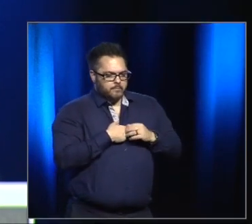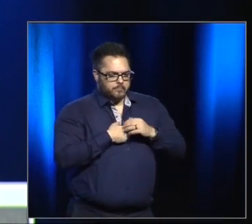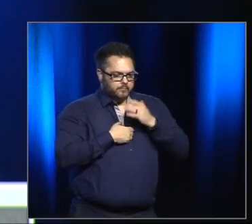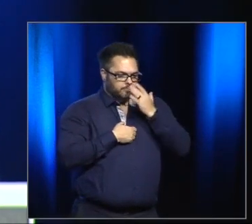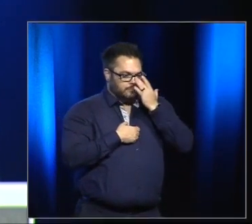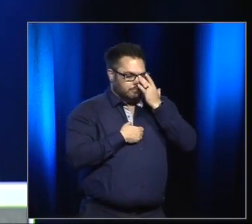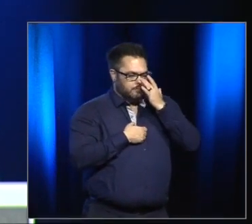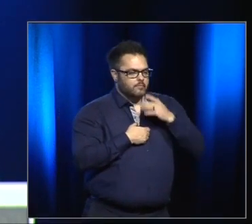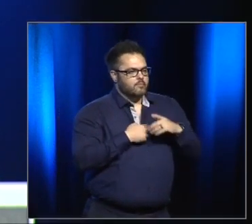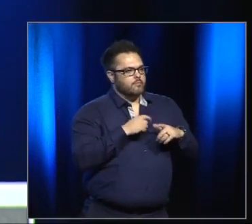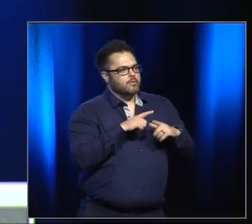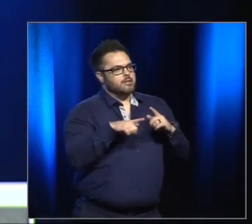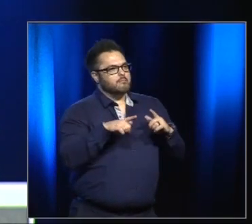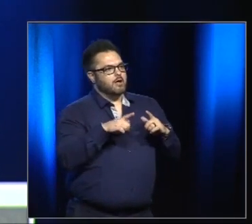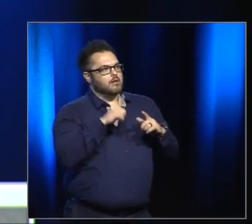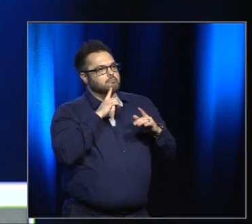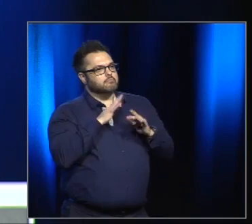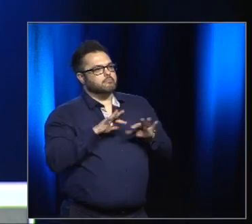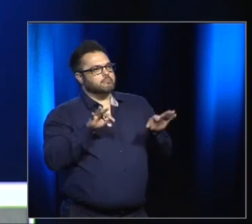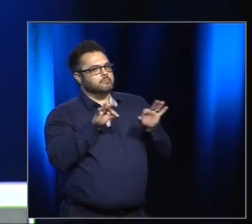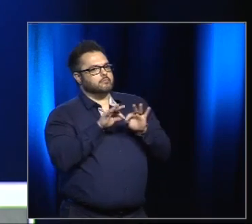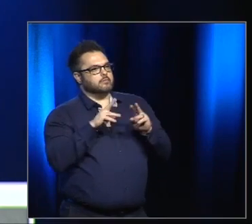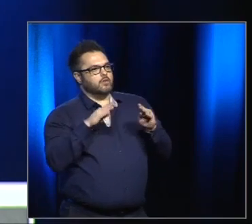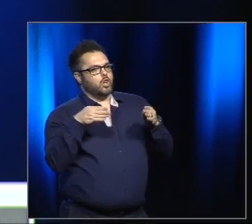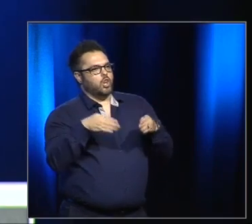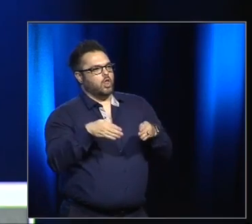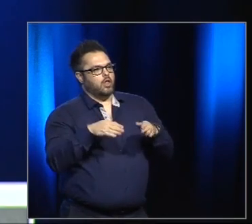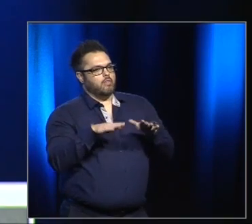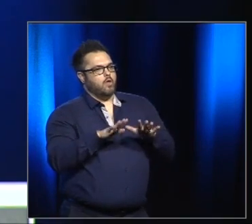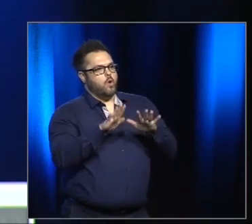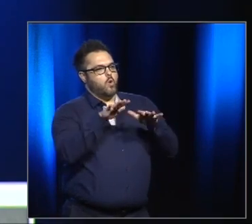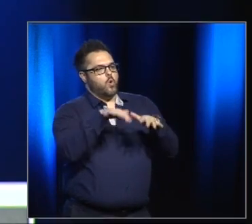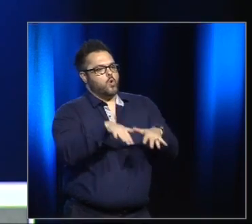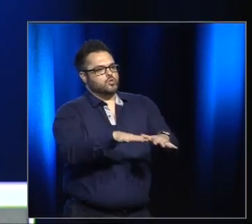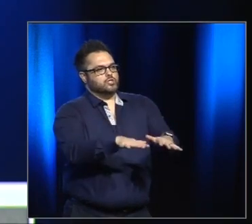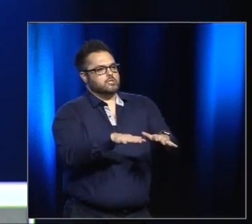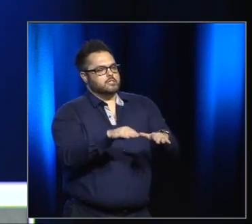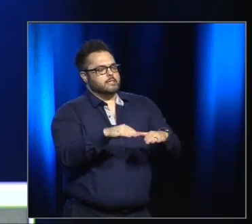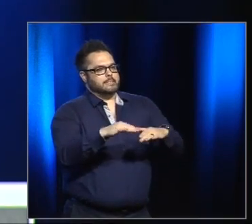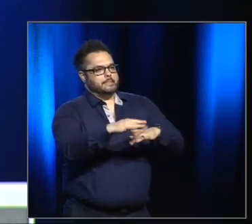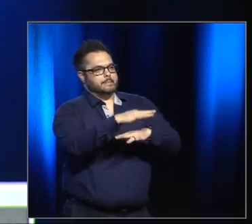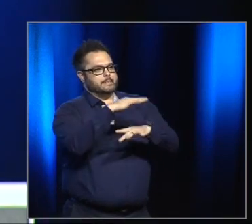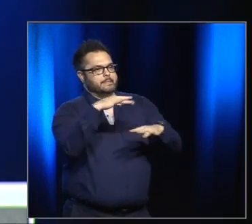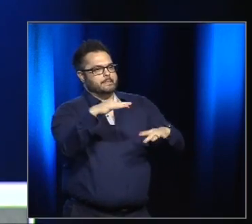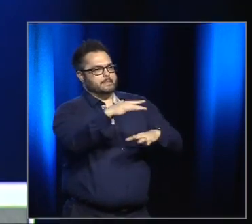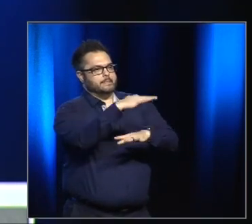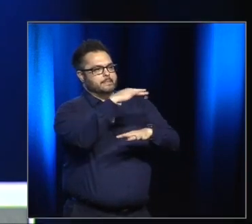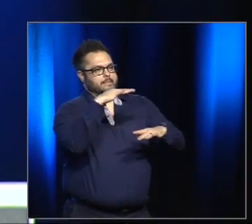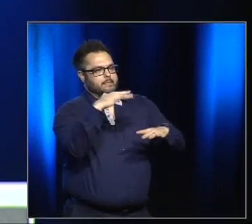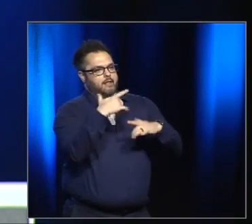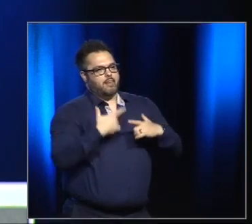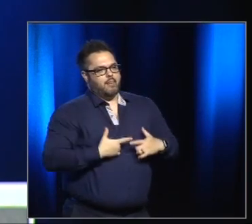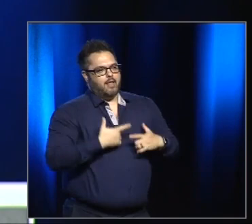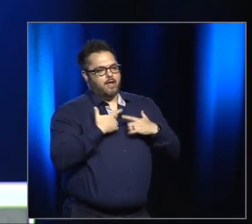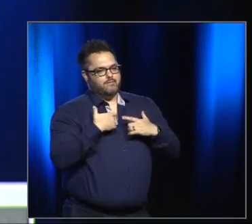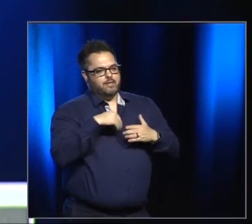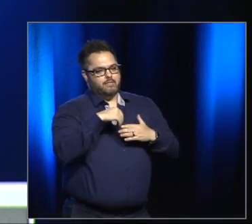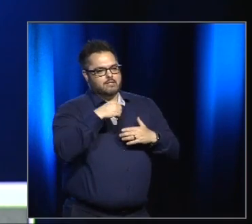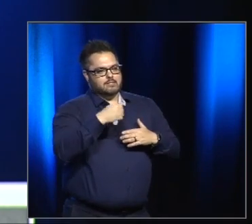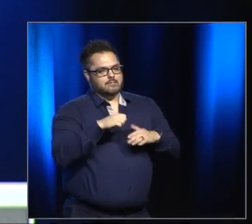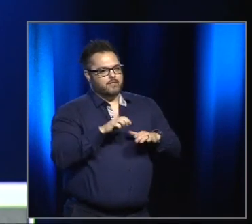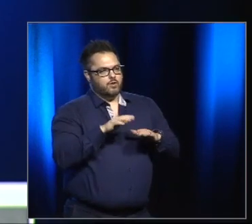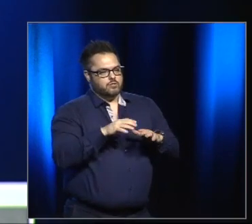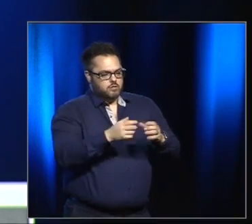But it's the oceans that really come alive in the Southern Ocean. They teem with